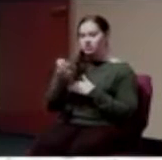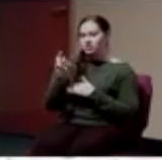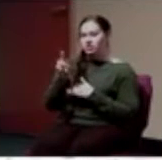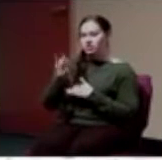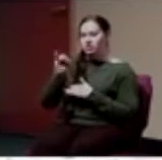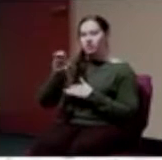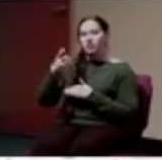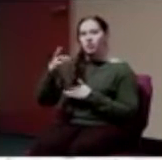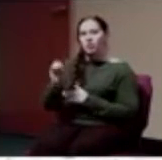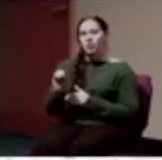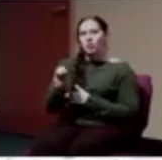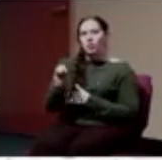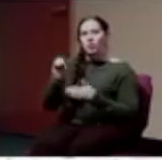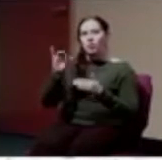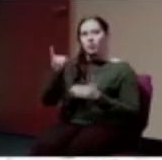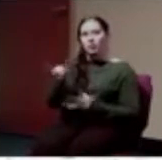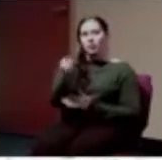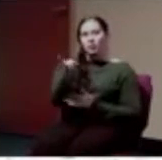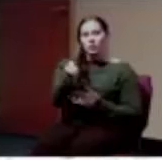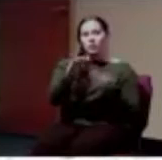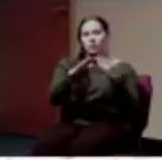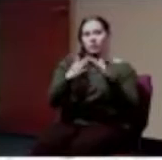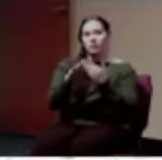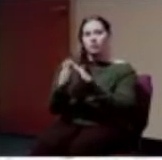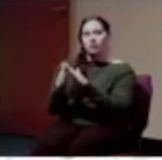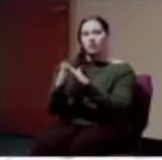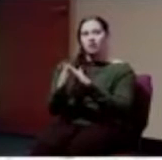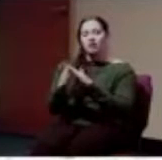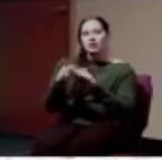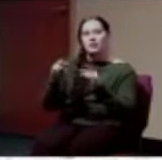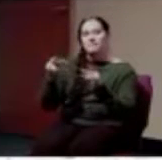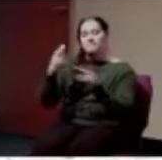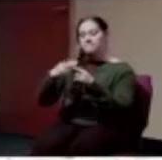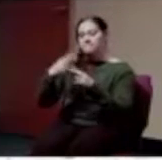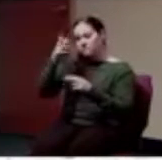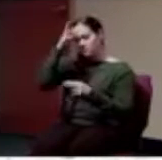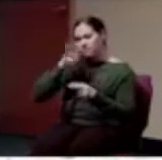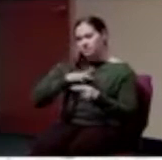way through the town. There was a man there named Zacchaeus. He was the chief